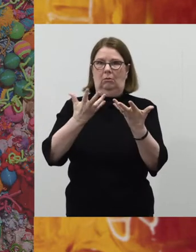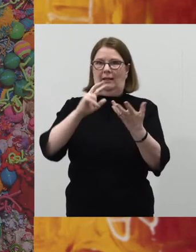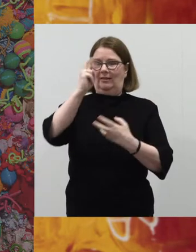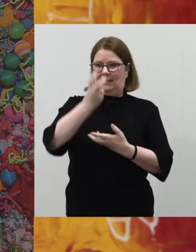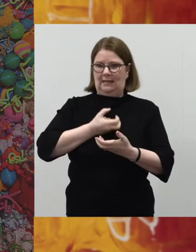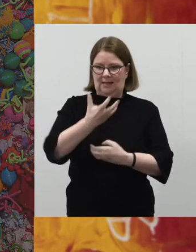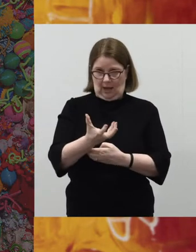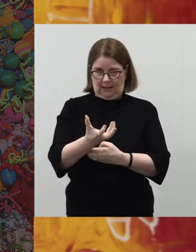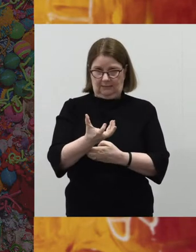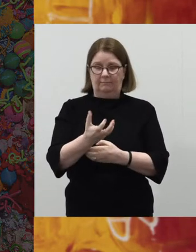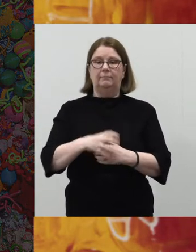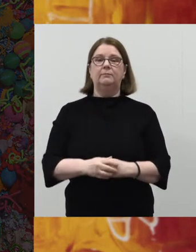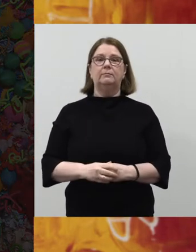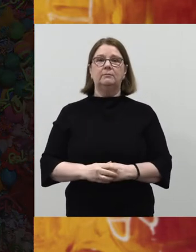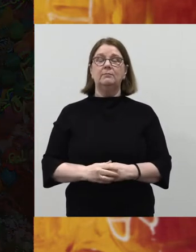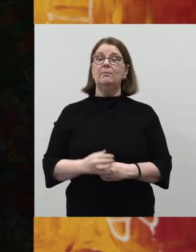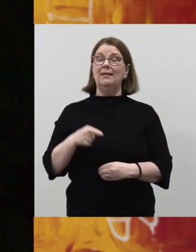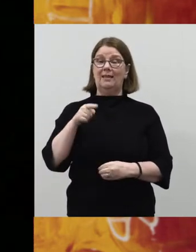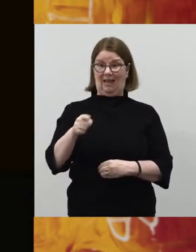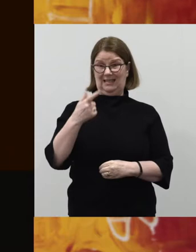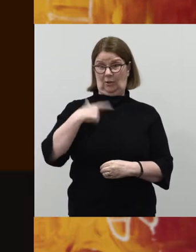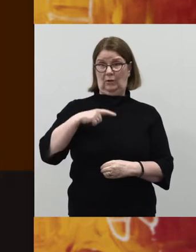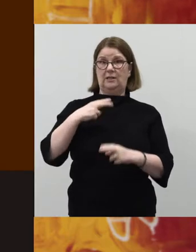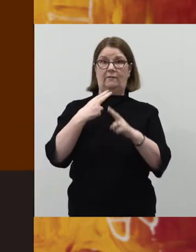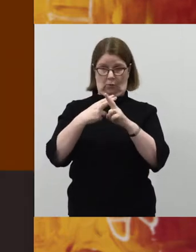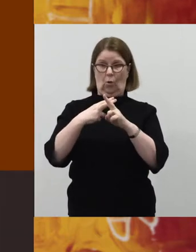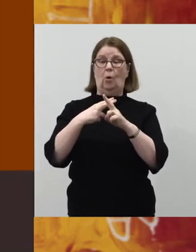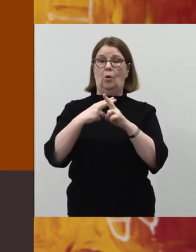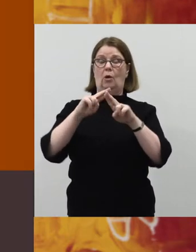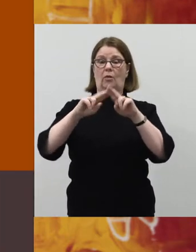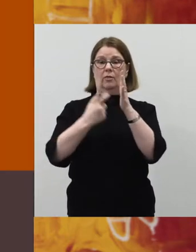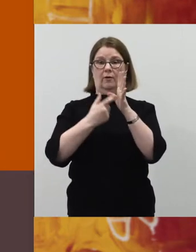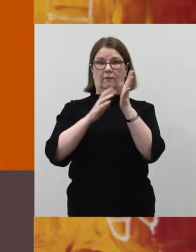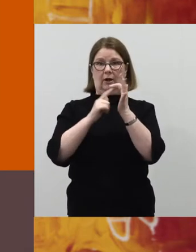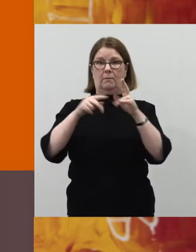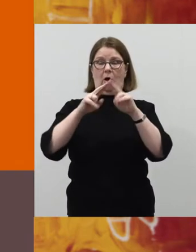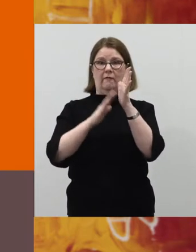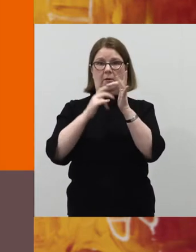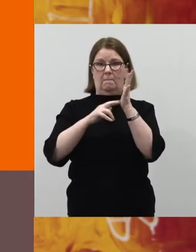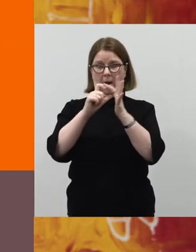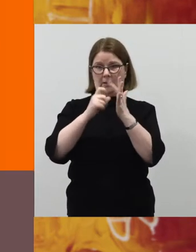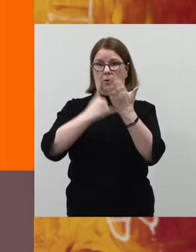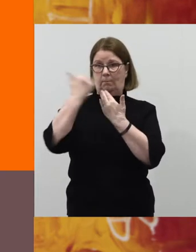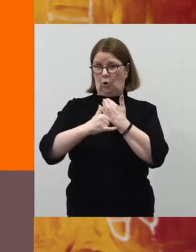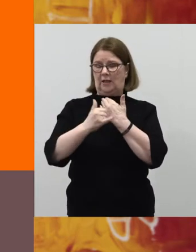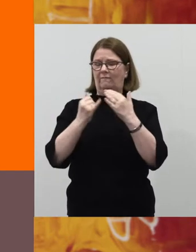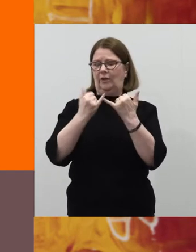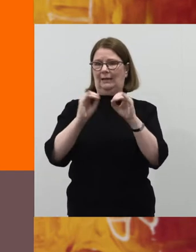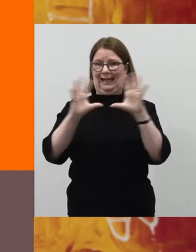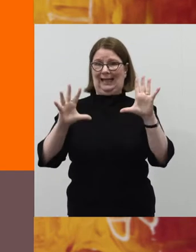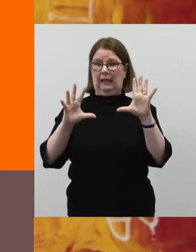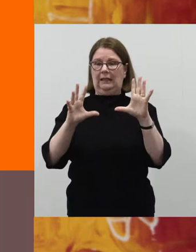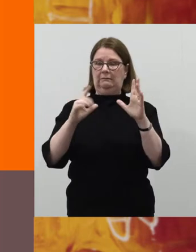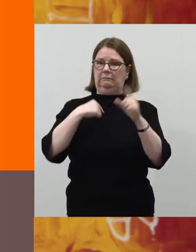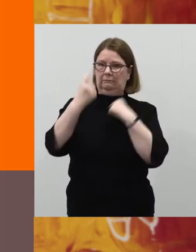a group of local artists have successfully managed that aspect of their lives in a way that has both personal benefits